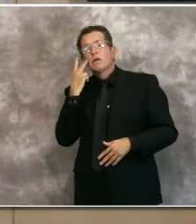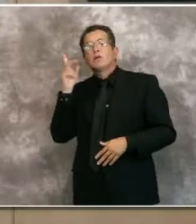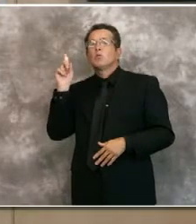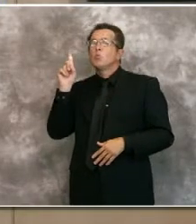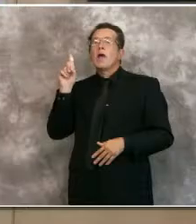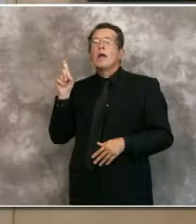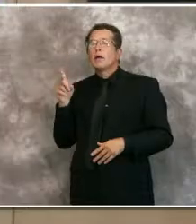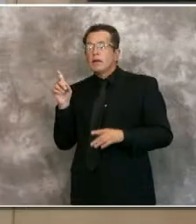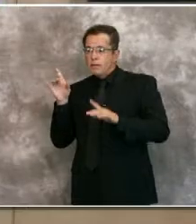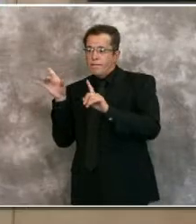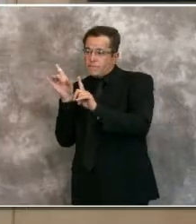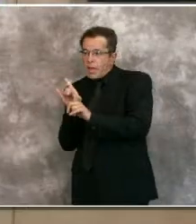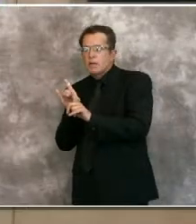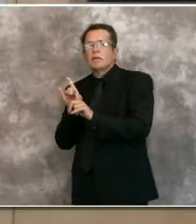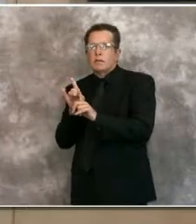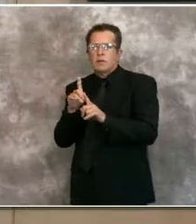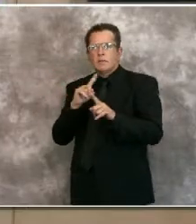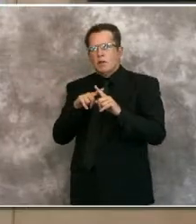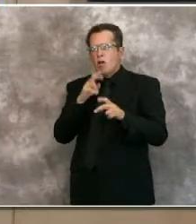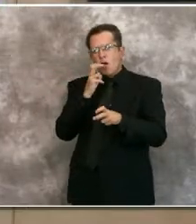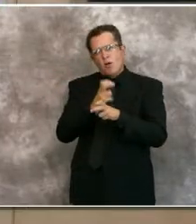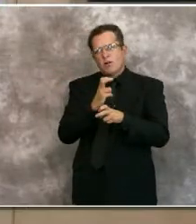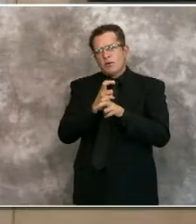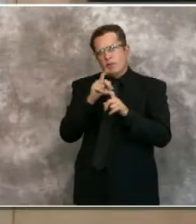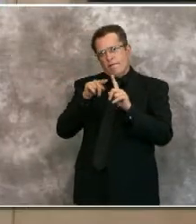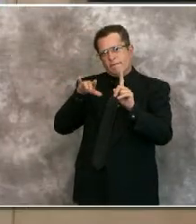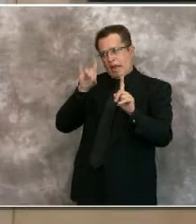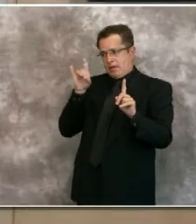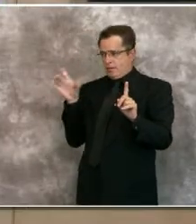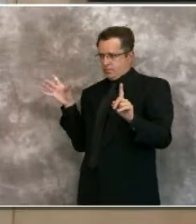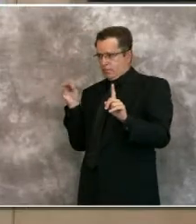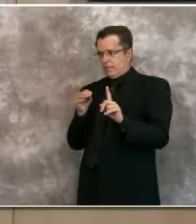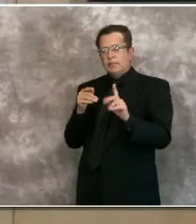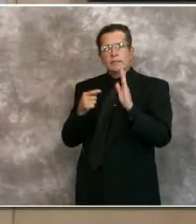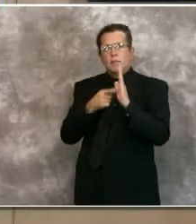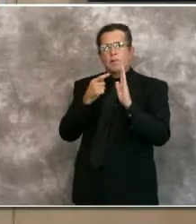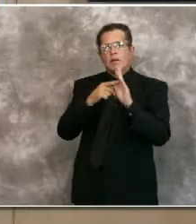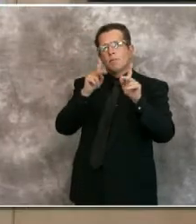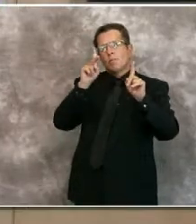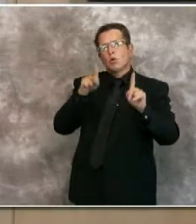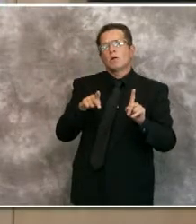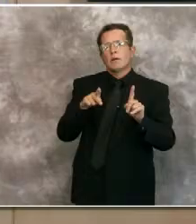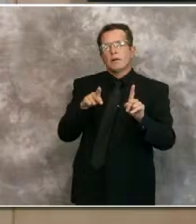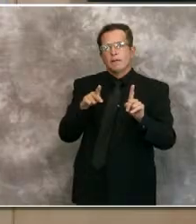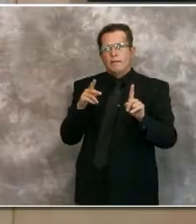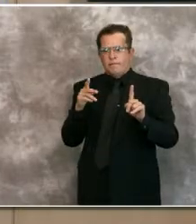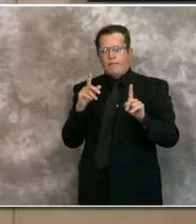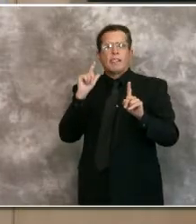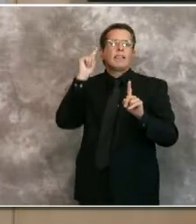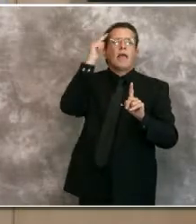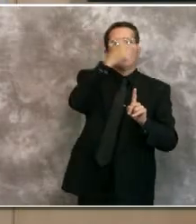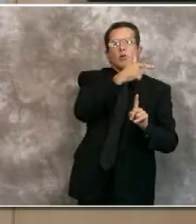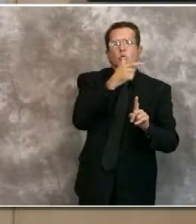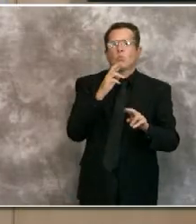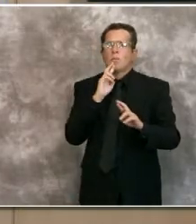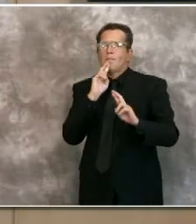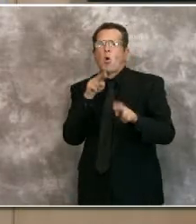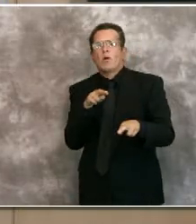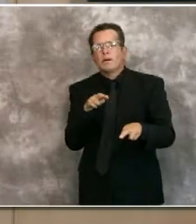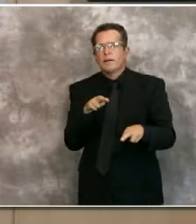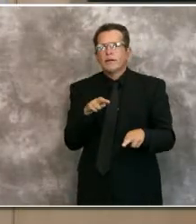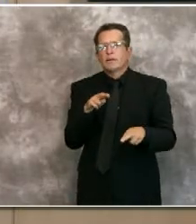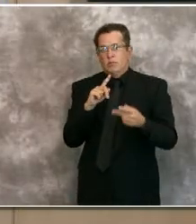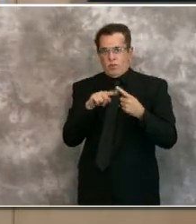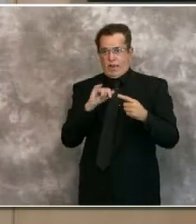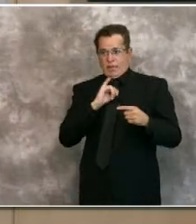for people to give us full information on. And sometimes people give us information over time. Certainly when